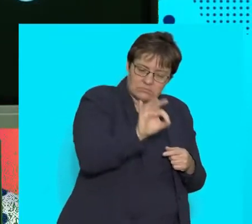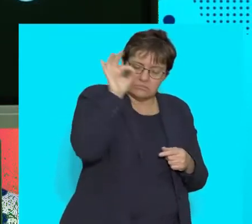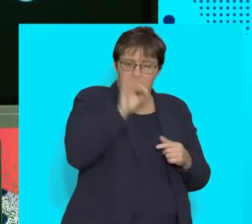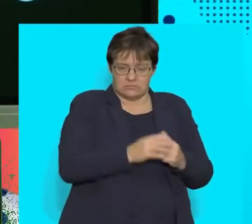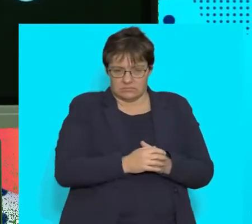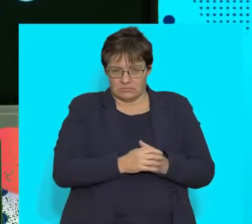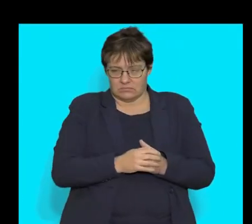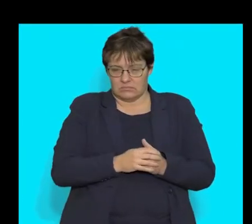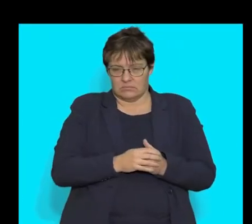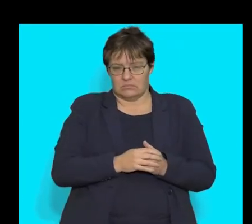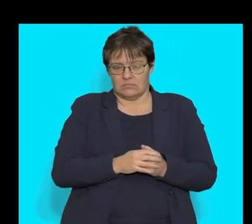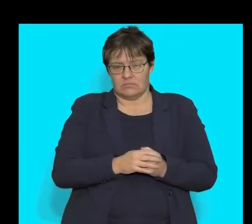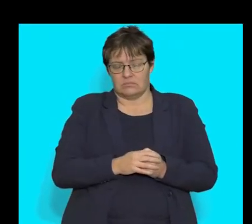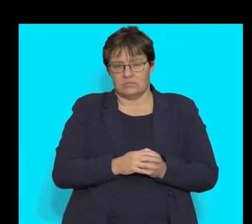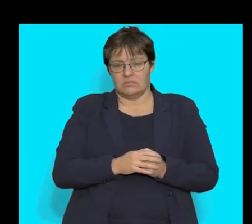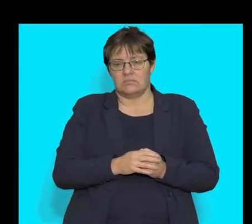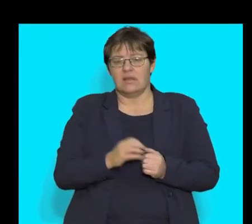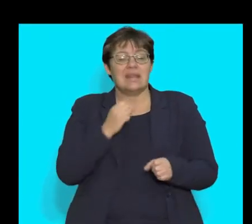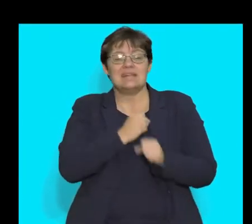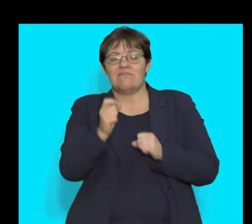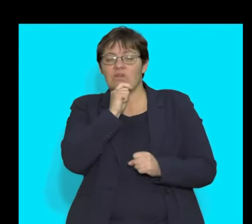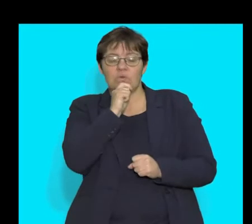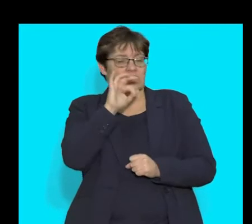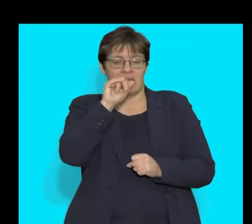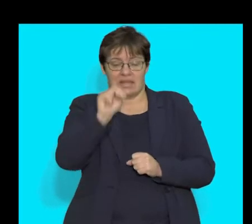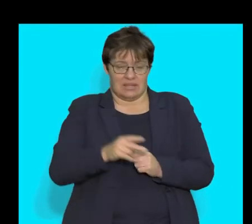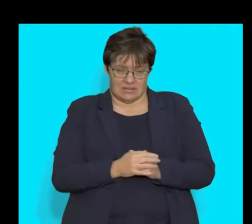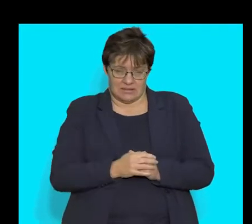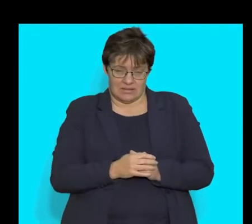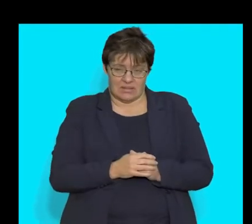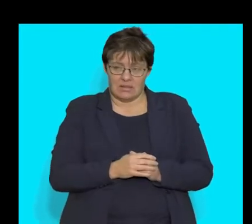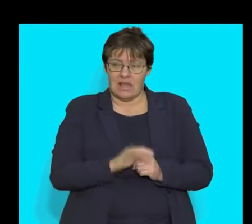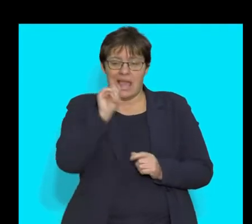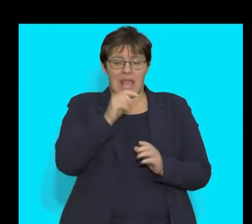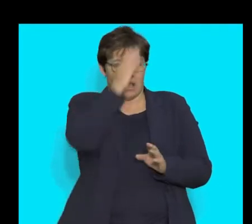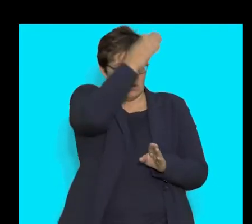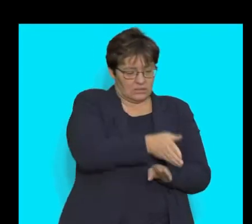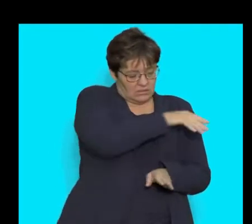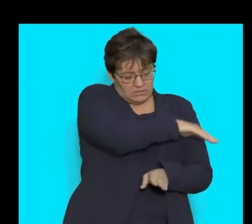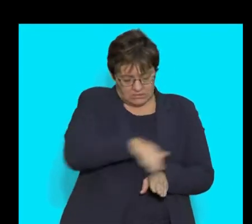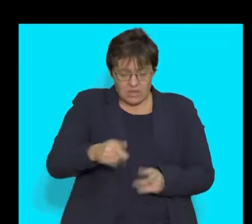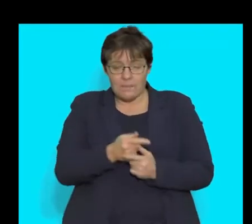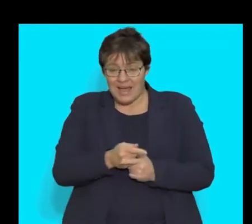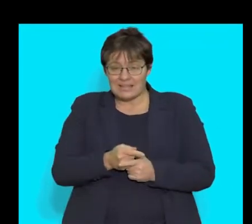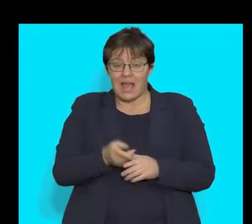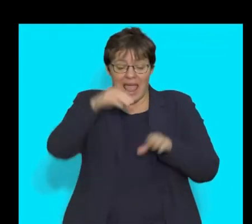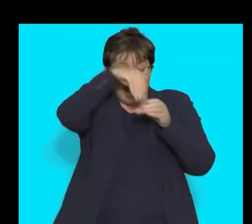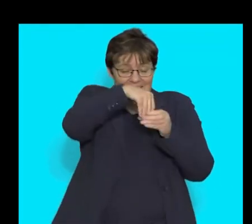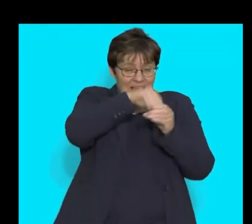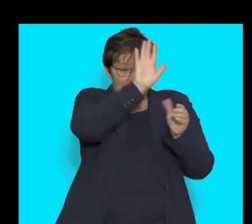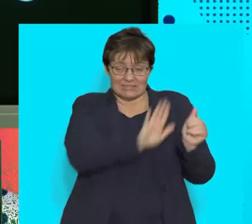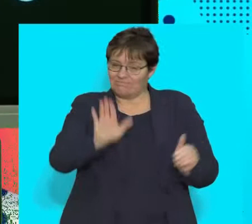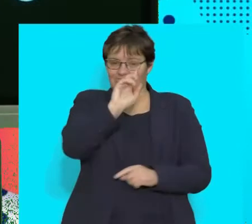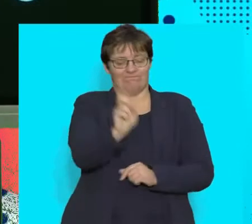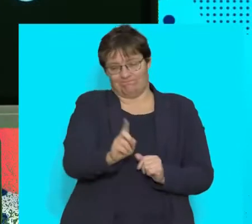on the inside of the graph paper. You never use ink. You can use ink down here at the bottom, but never on the inside.